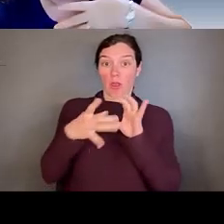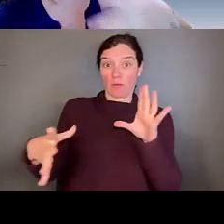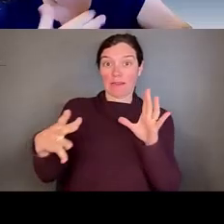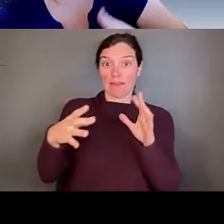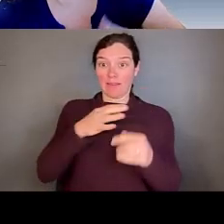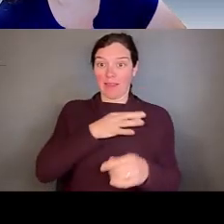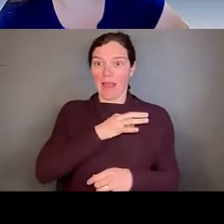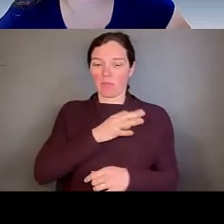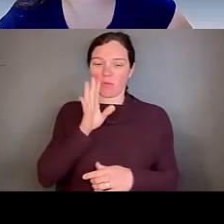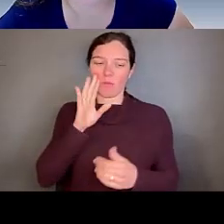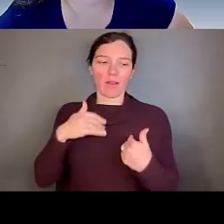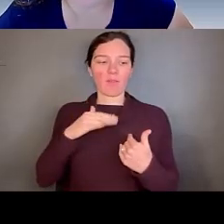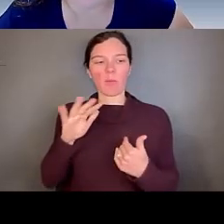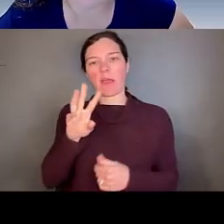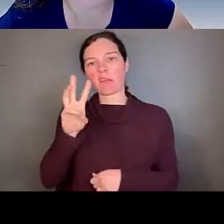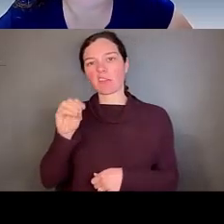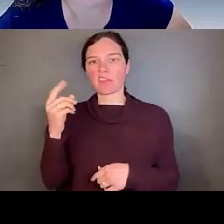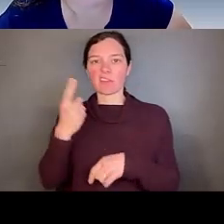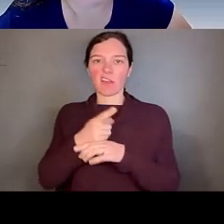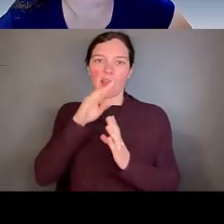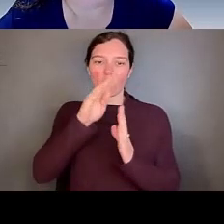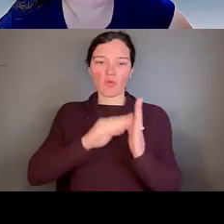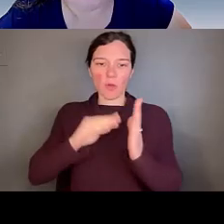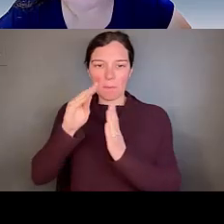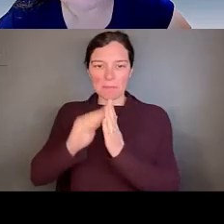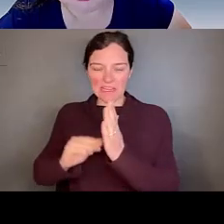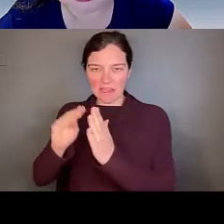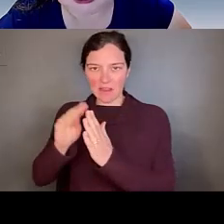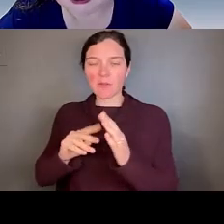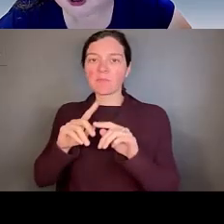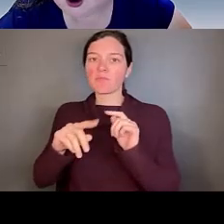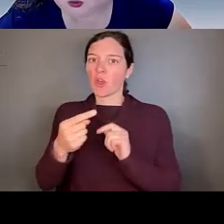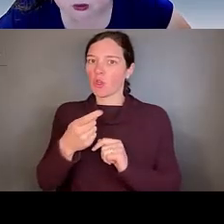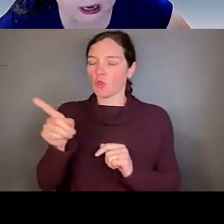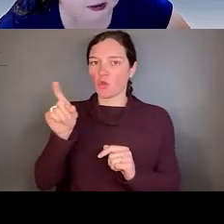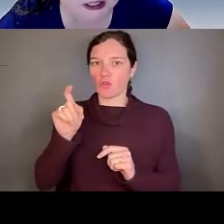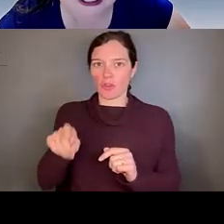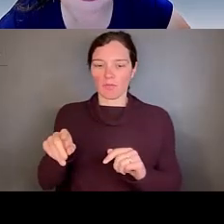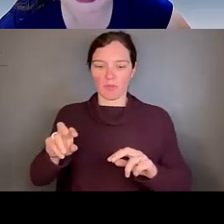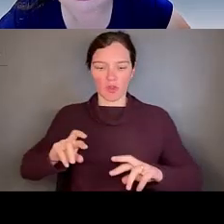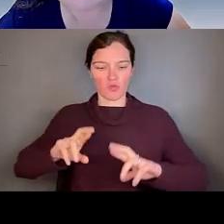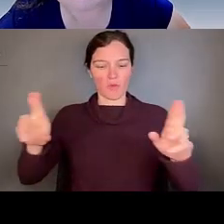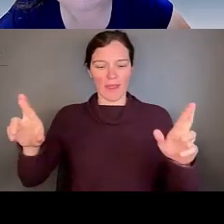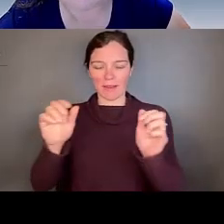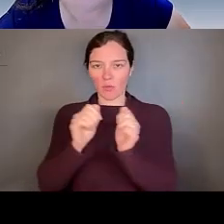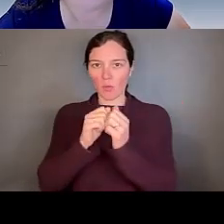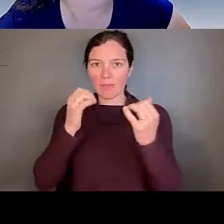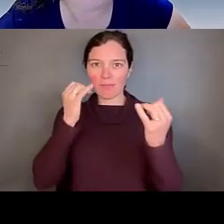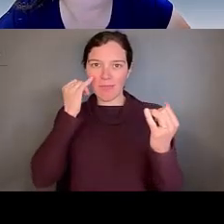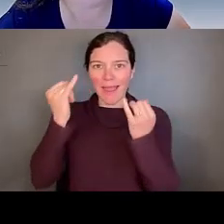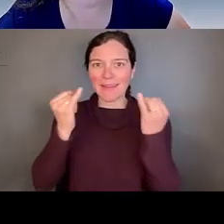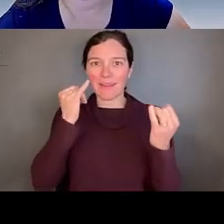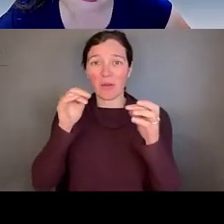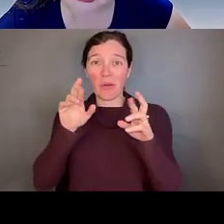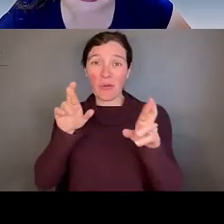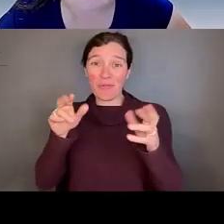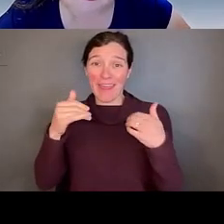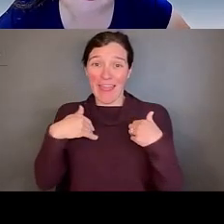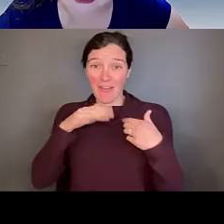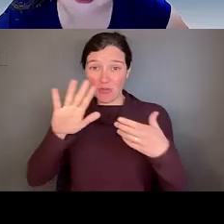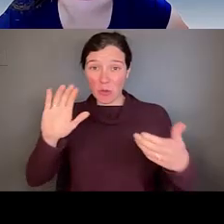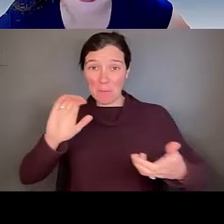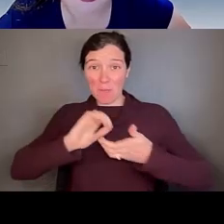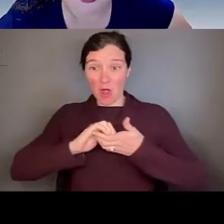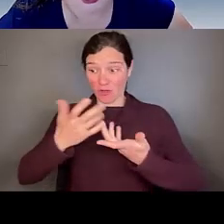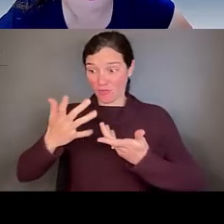there will be about 60 days to complete. But you should be ready with some ideas. Hopefully you have your